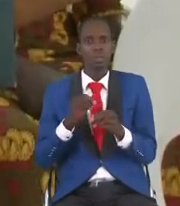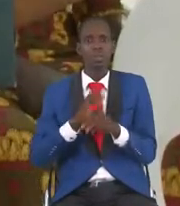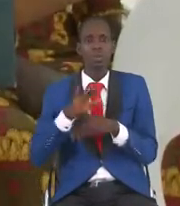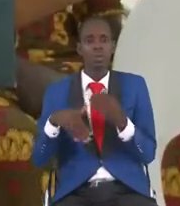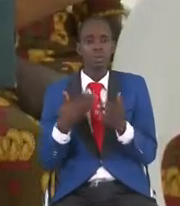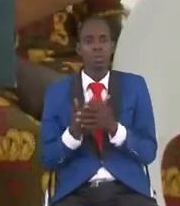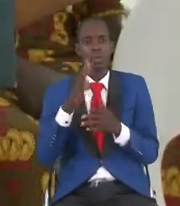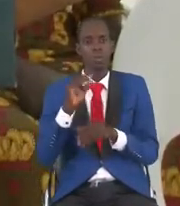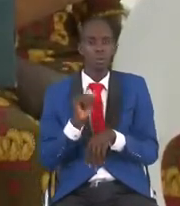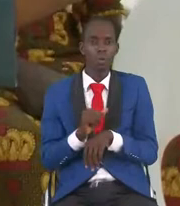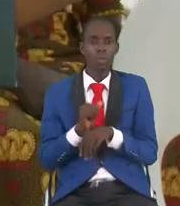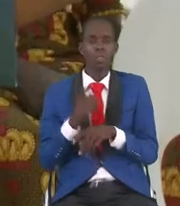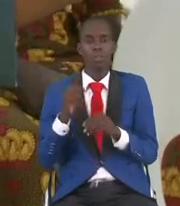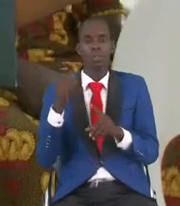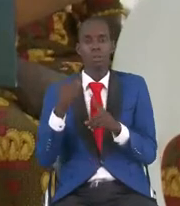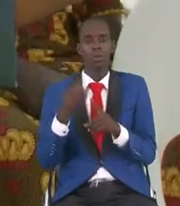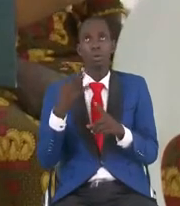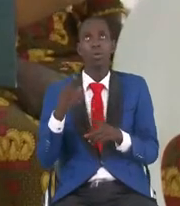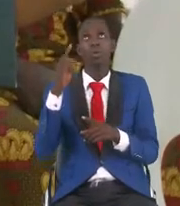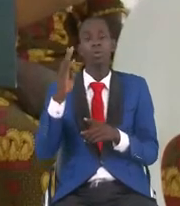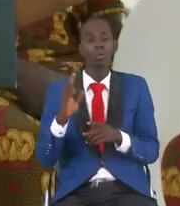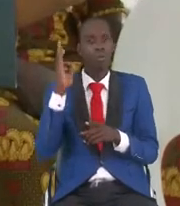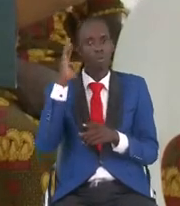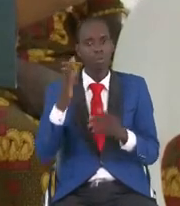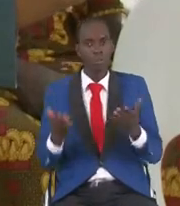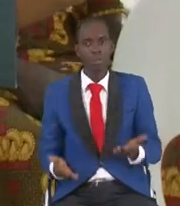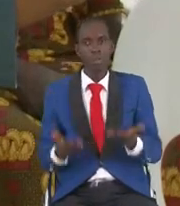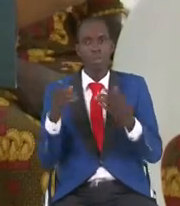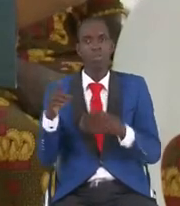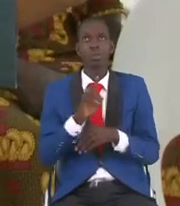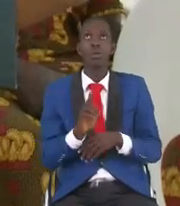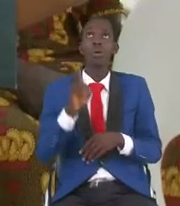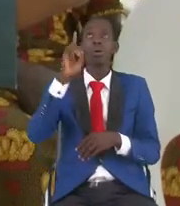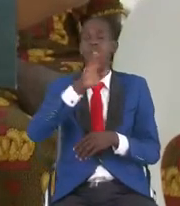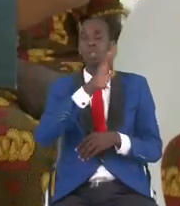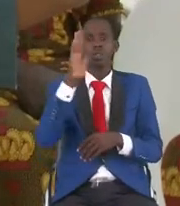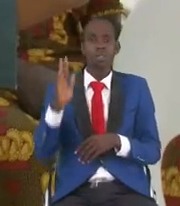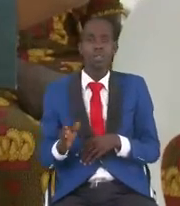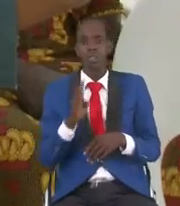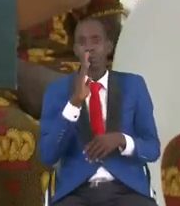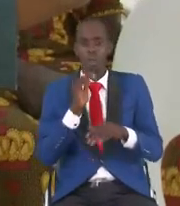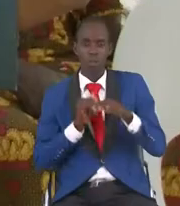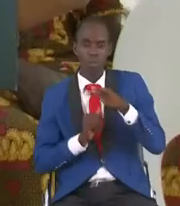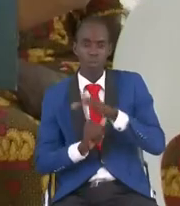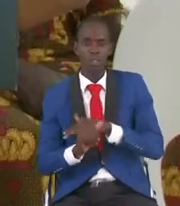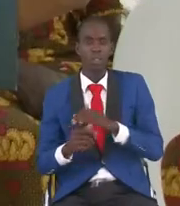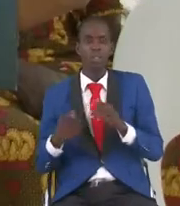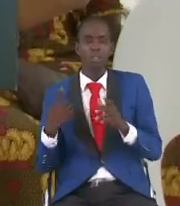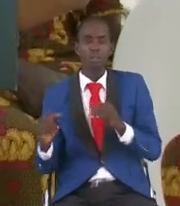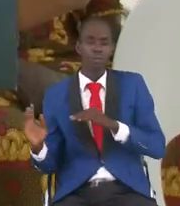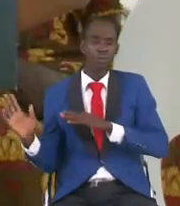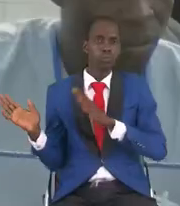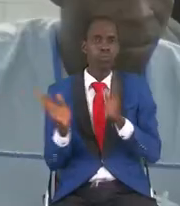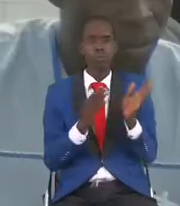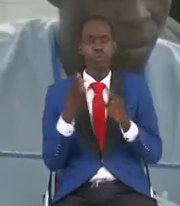The word of God will lift you up, and you'll never be under the billows of the storm